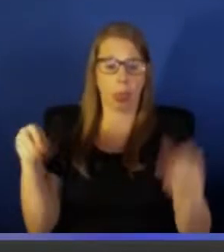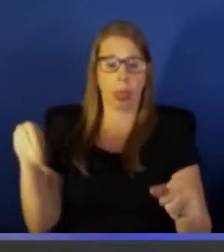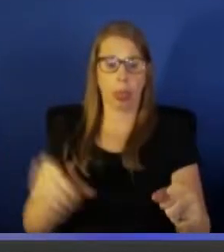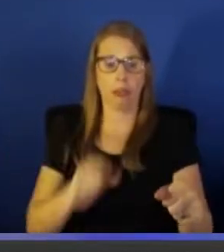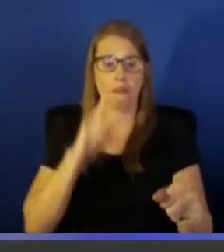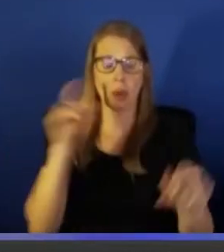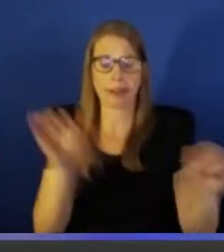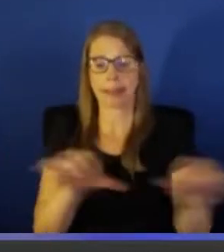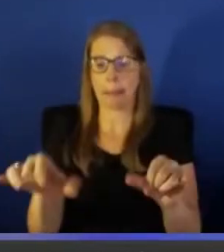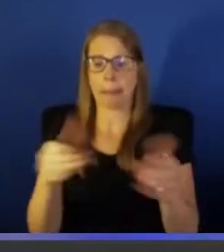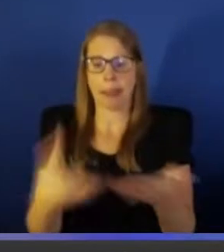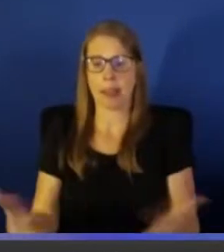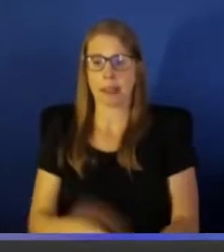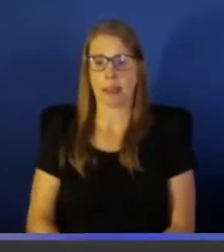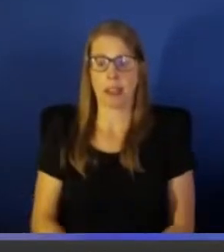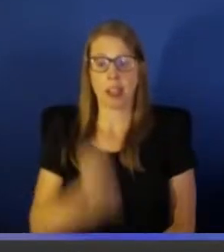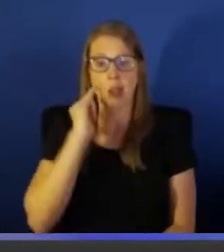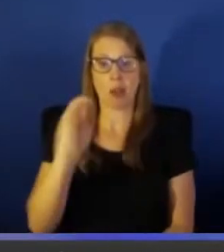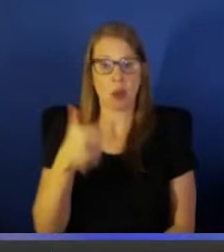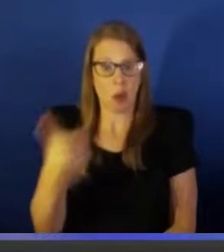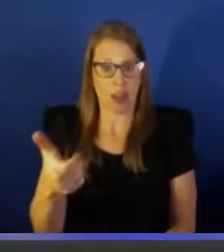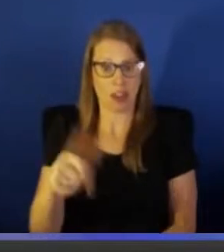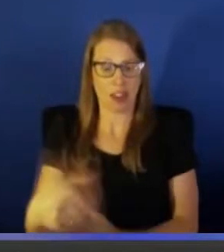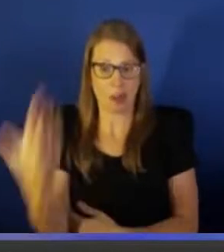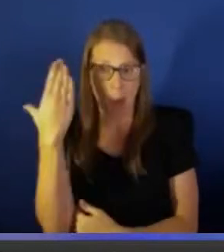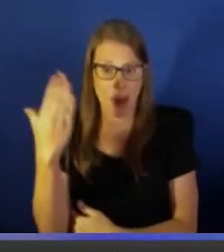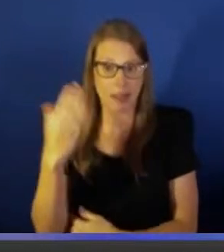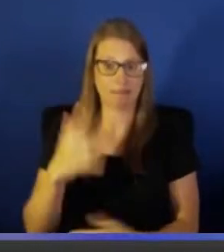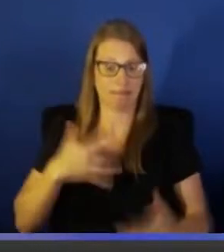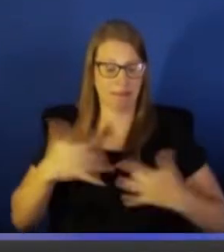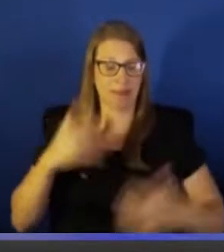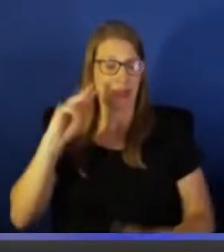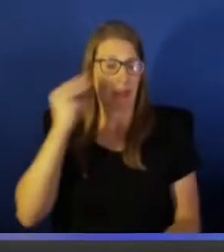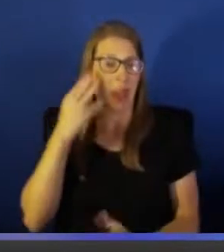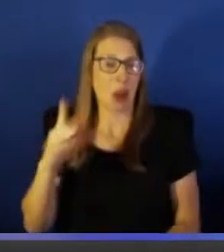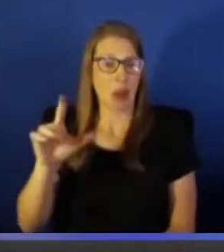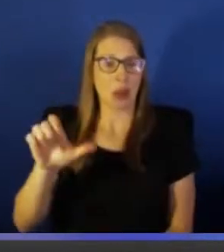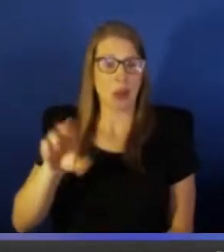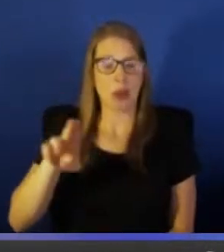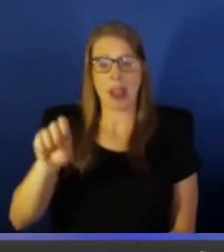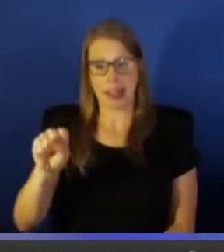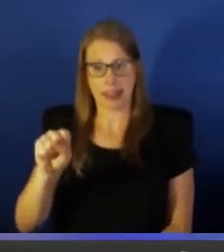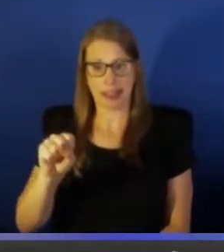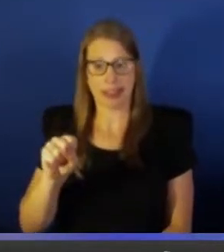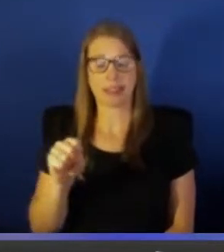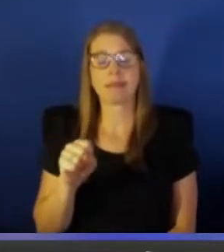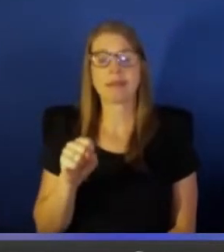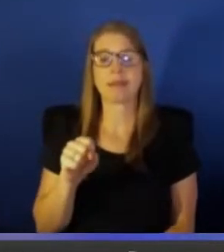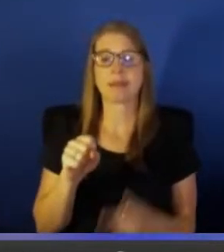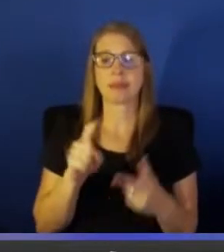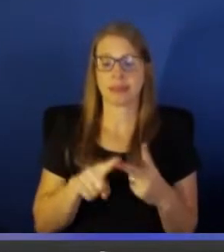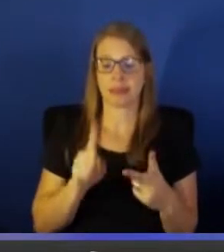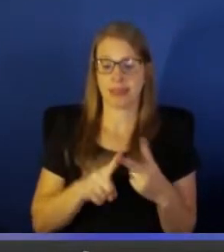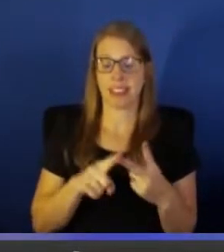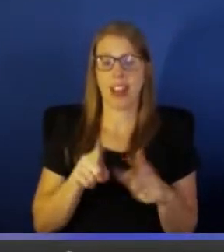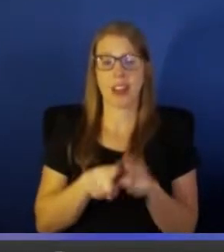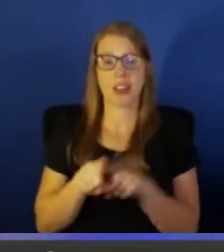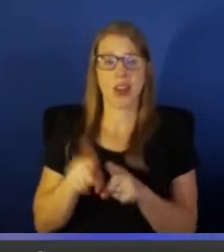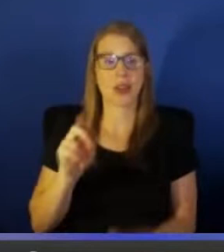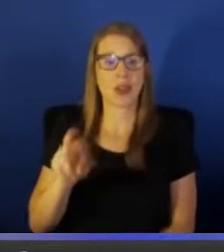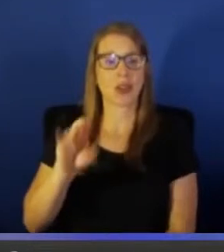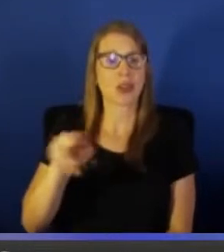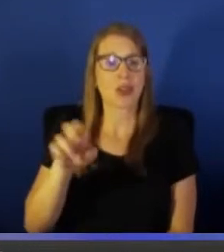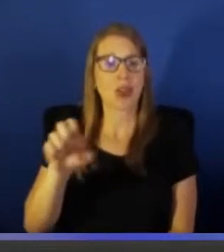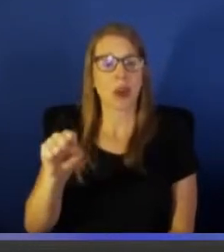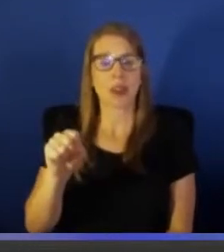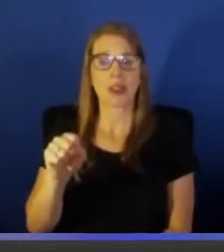this morning, we are thrilled to have Mayor Lucas joining us along with Dr. Marbia Jones, Director of the Kansas City Health Department. So again, get your questions sent in, but